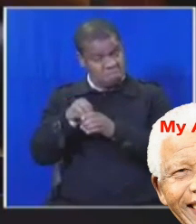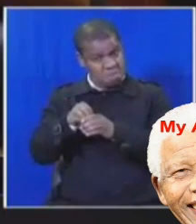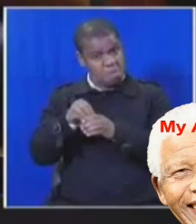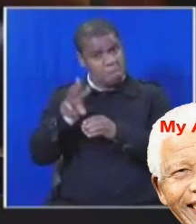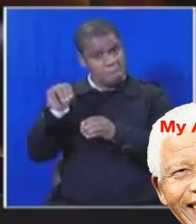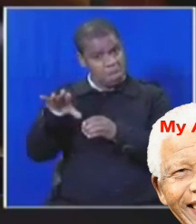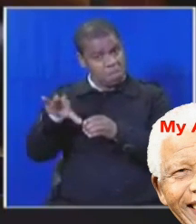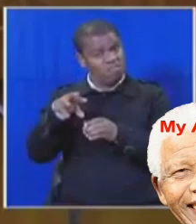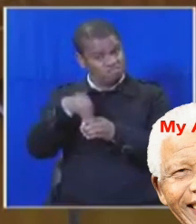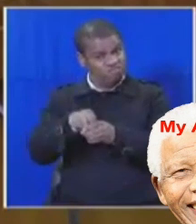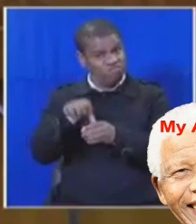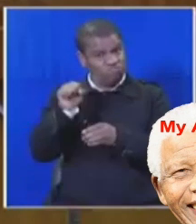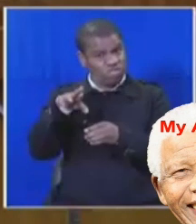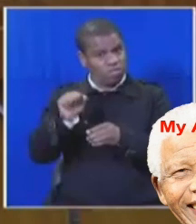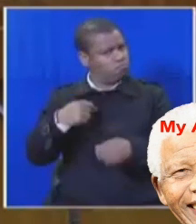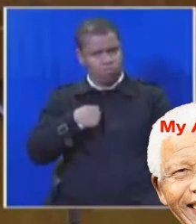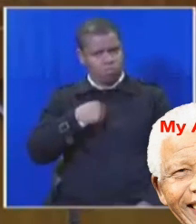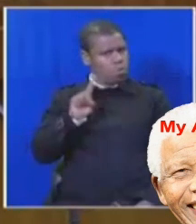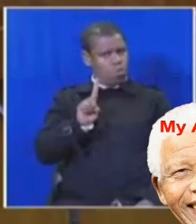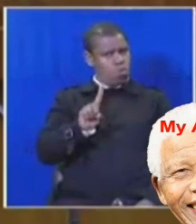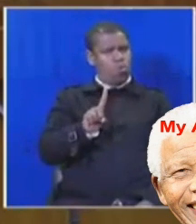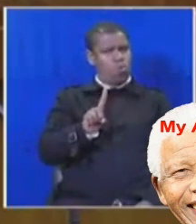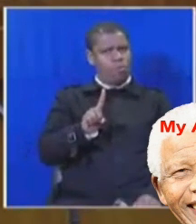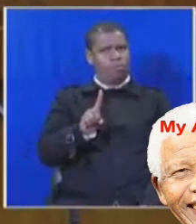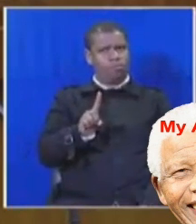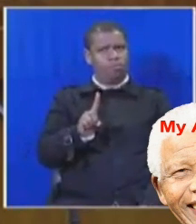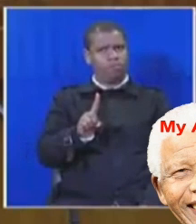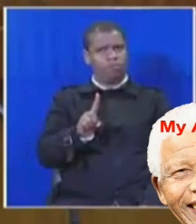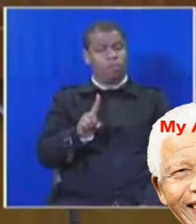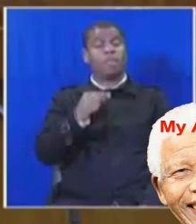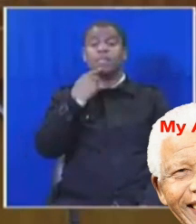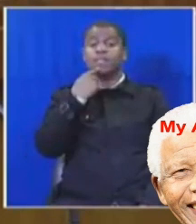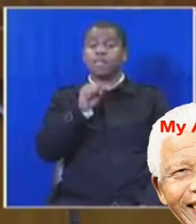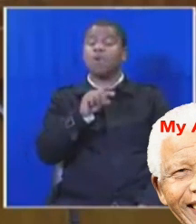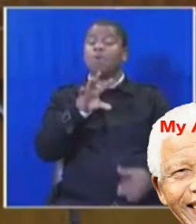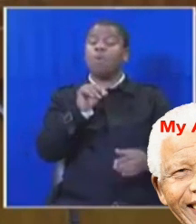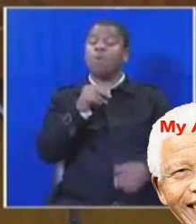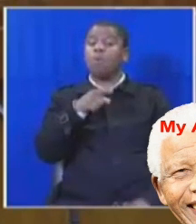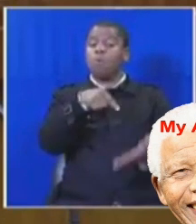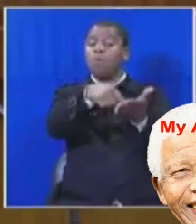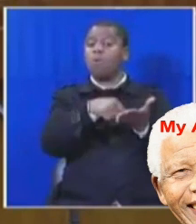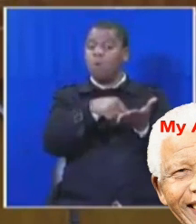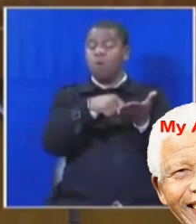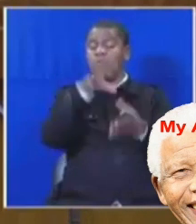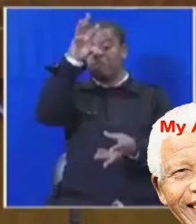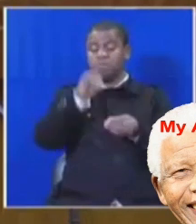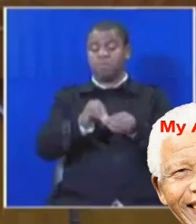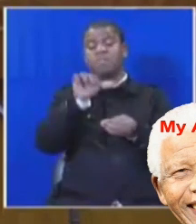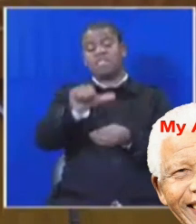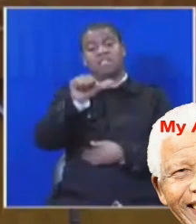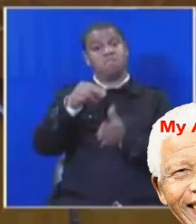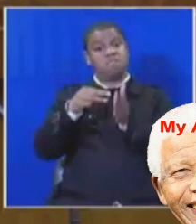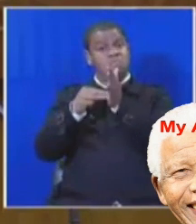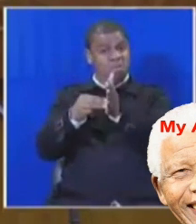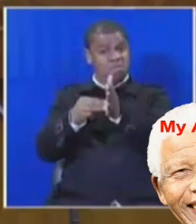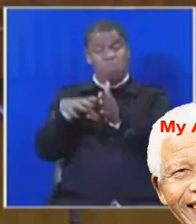with SARS? I never said so. I said he's owing up to 16 million of taxes with SARS. That is a